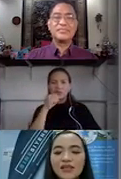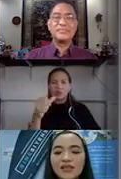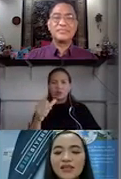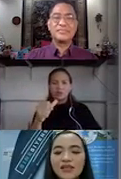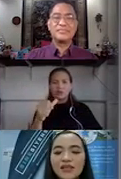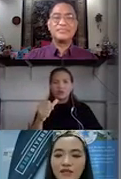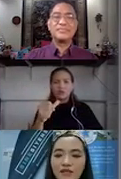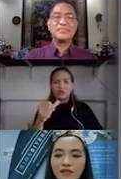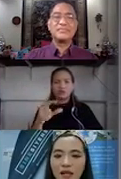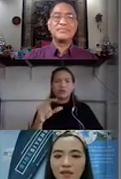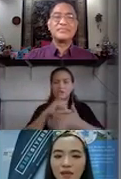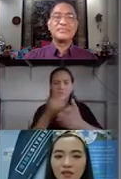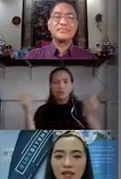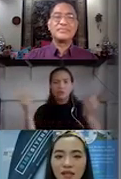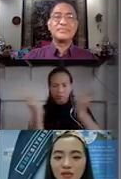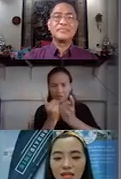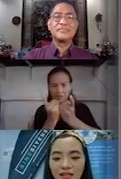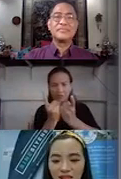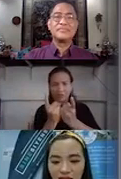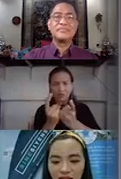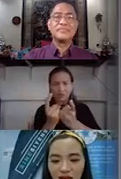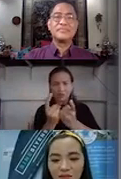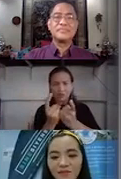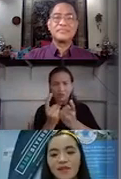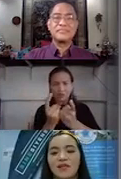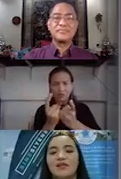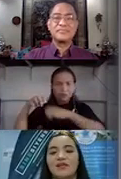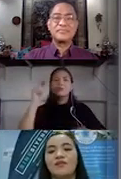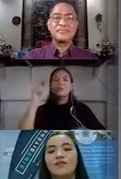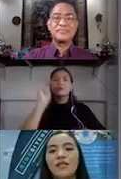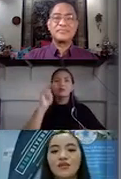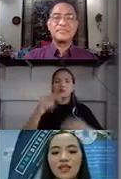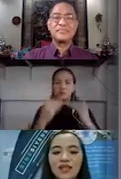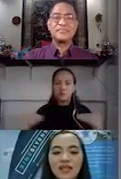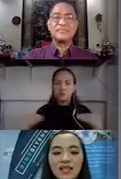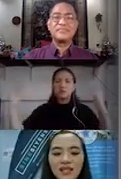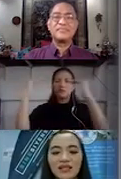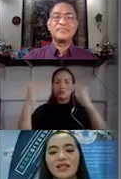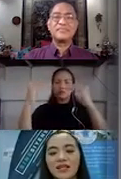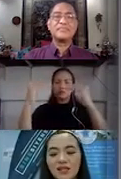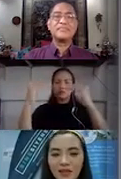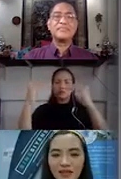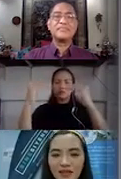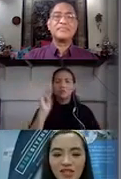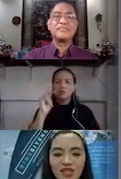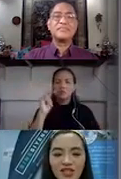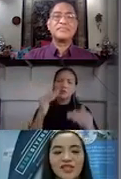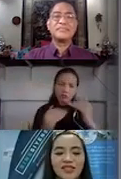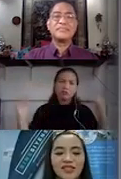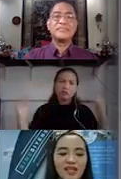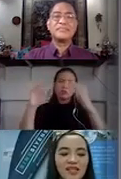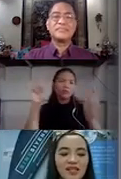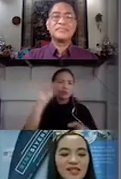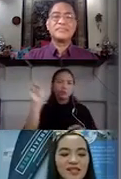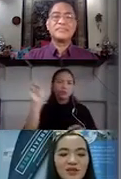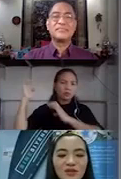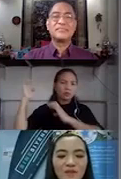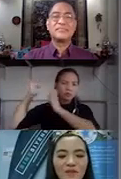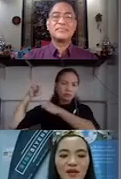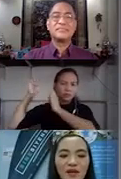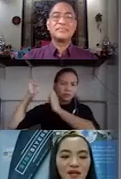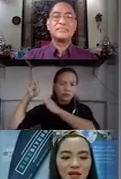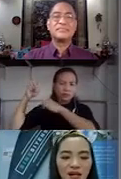is expected of us, but we need to excel. We need to exceed the expectations. Okay,